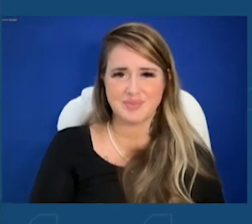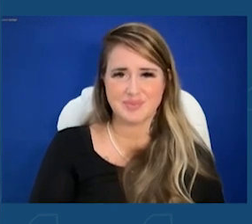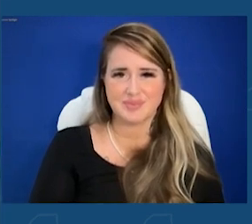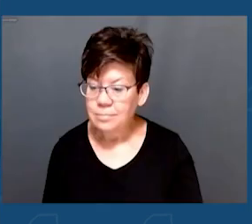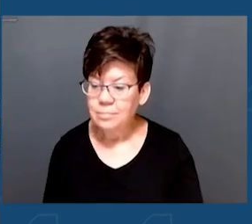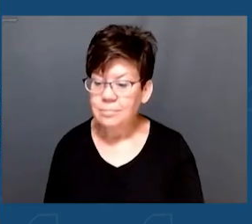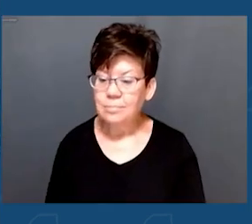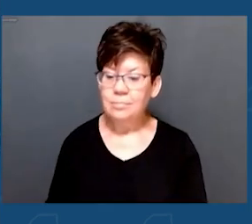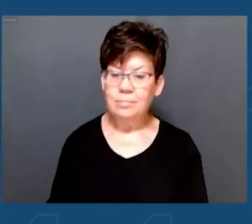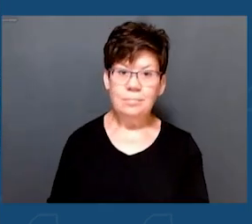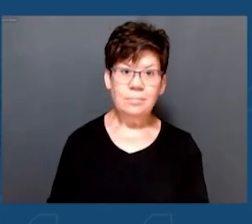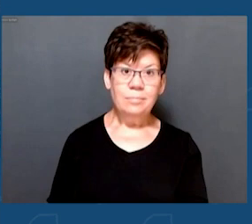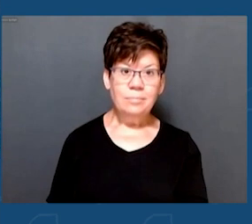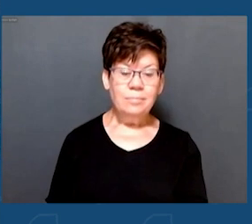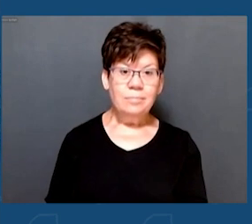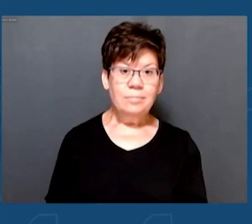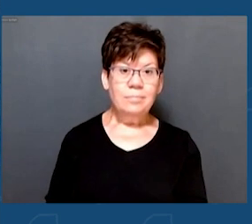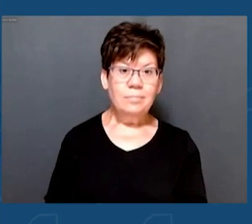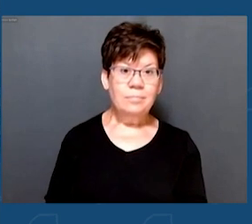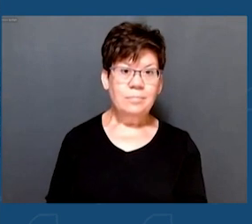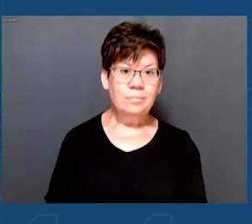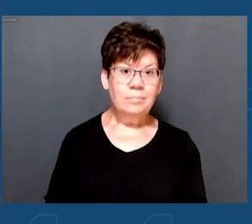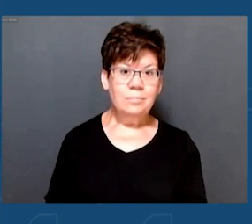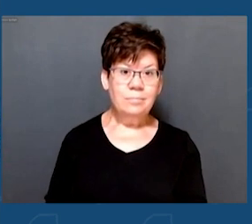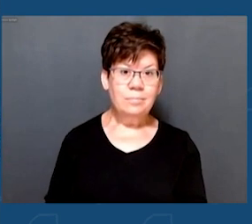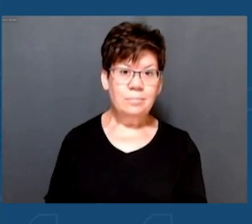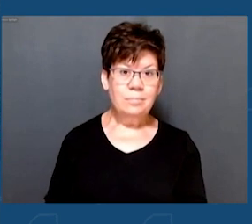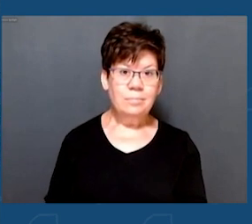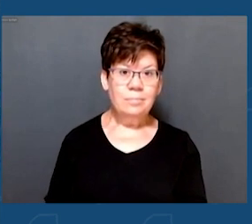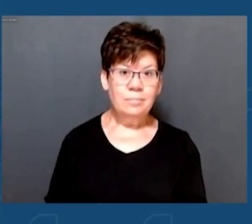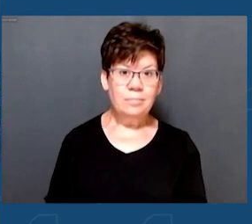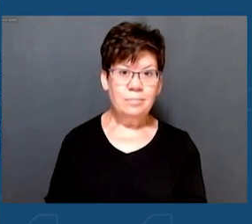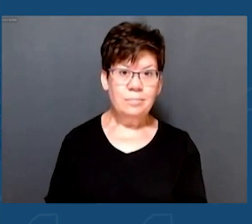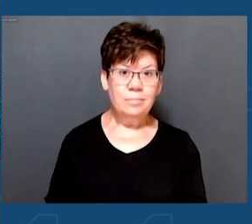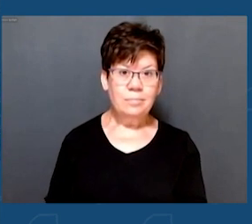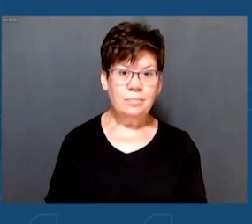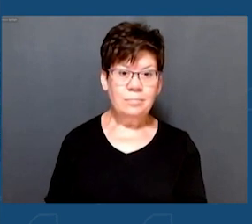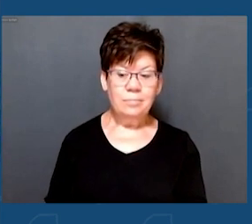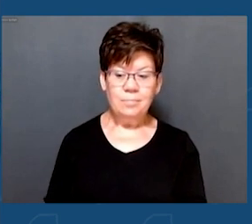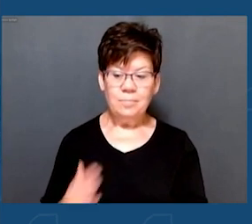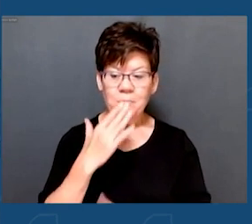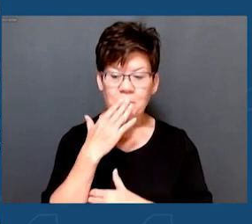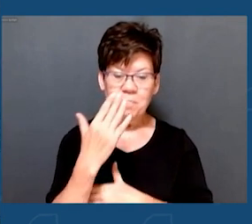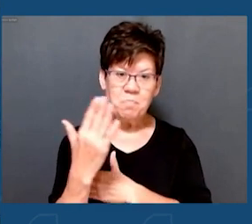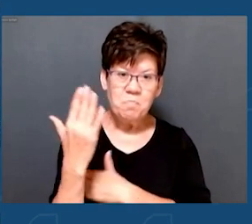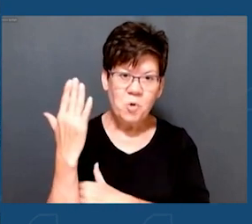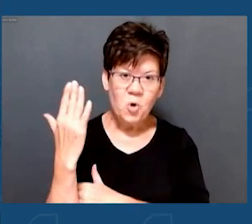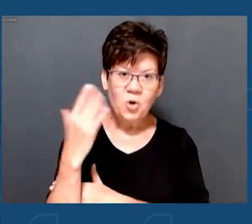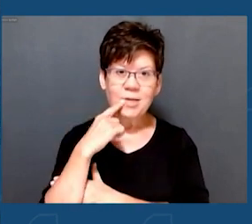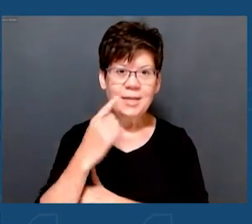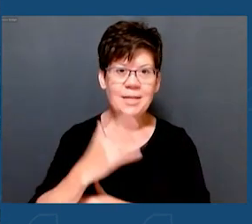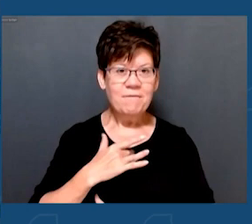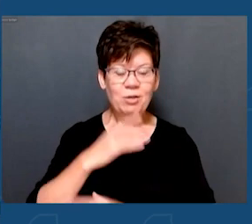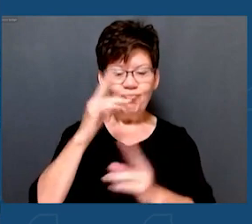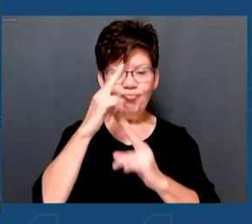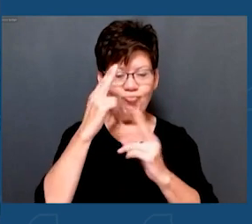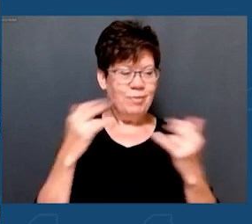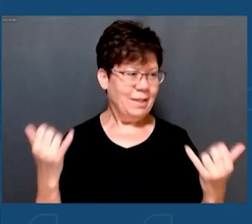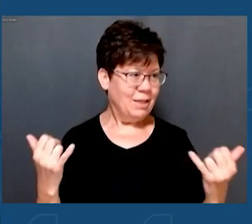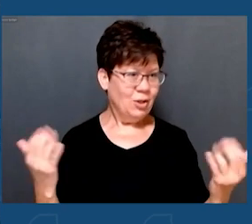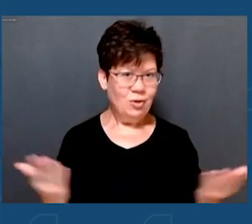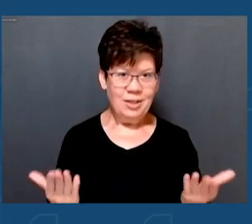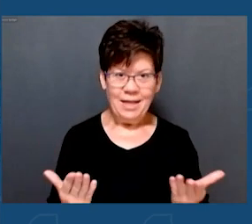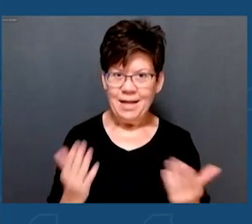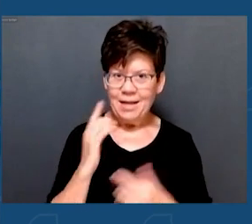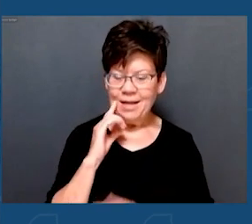Good morning. It's a pleasure to be here today for this ribbon cutting. I want to thank Dr. Dewan for inviting